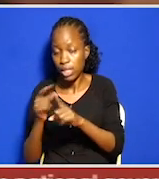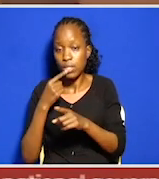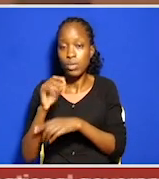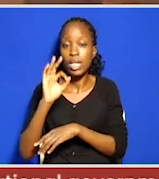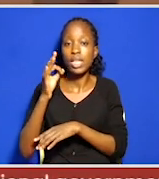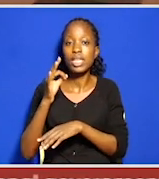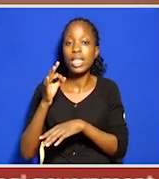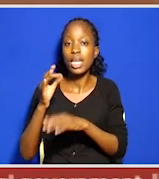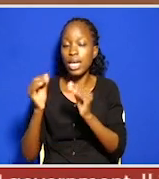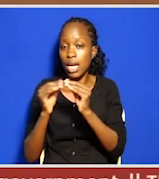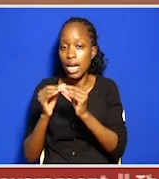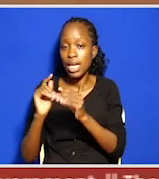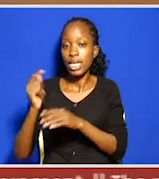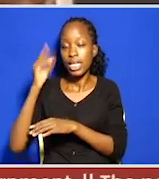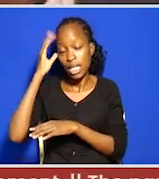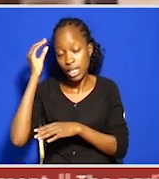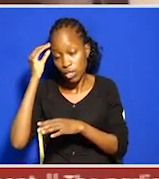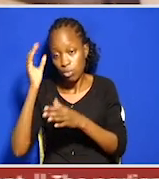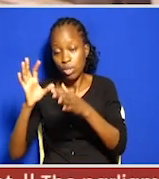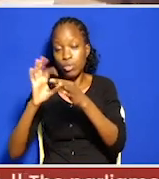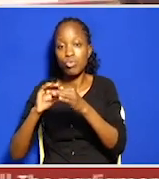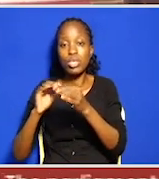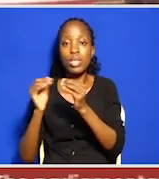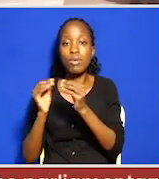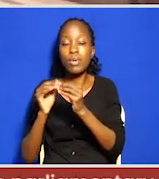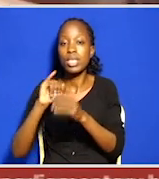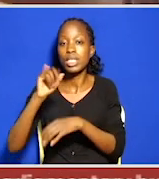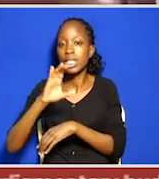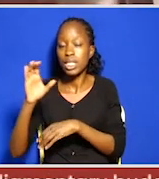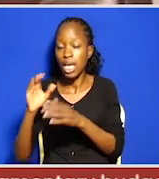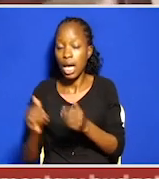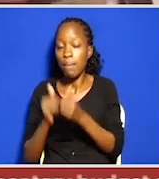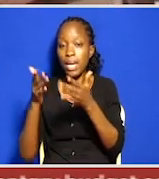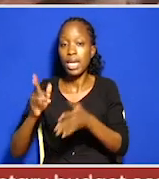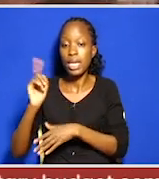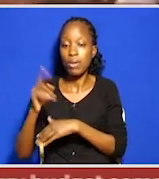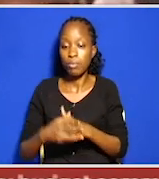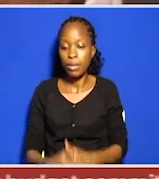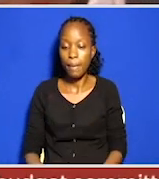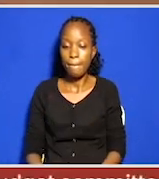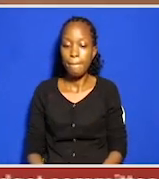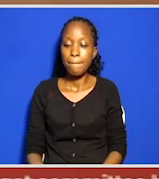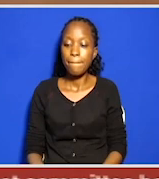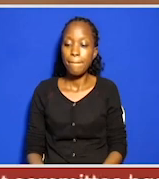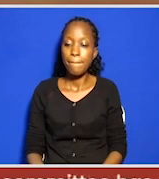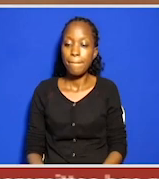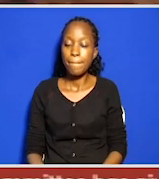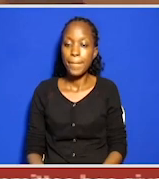the Kenya-Somalia Joint Commission for the Cooperation JCC held in Nairobi today.